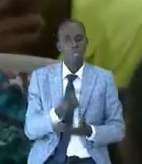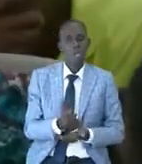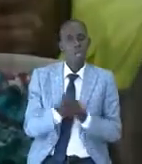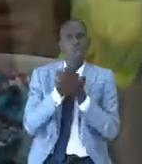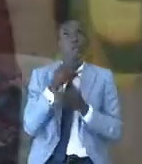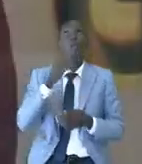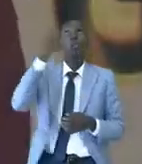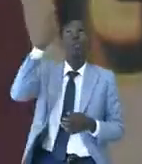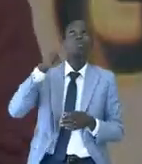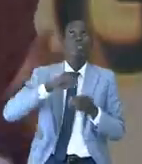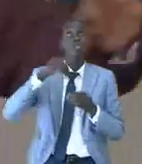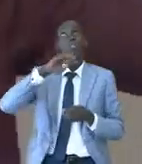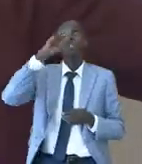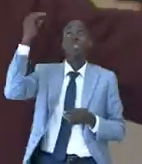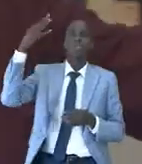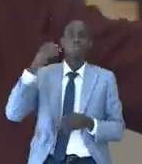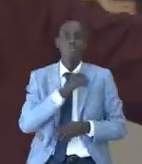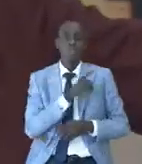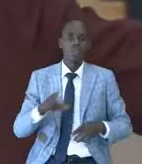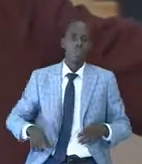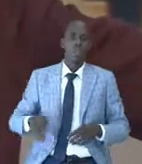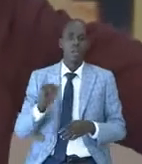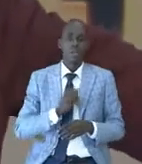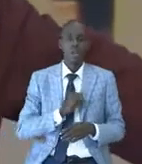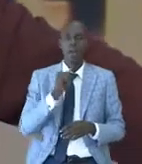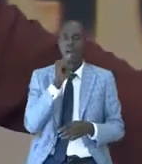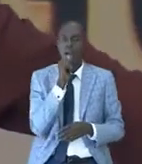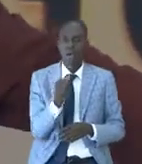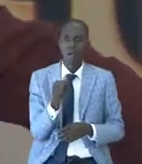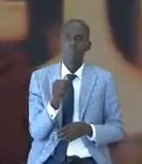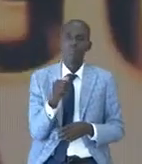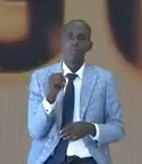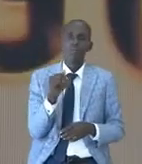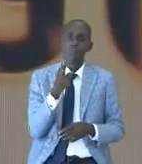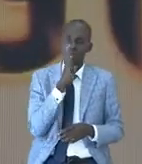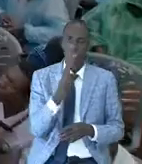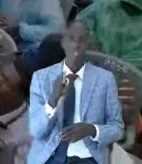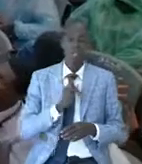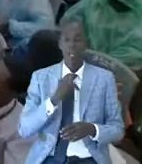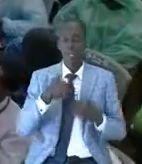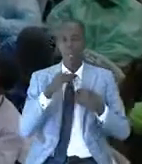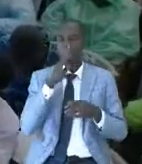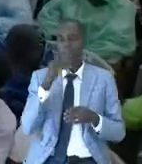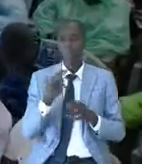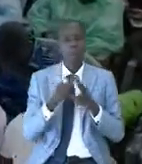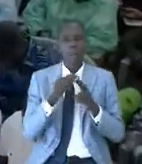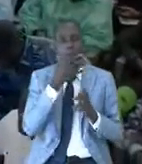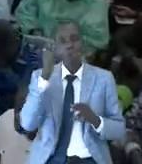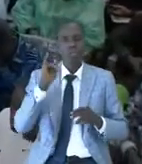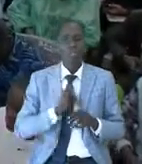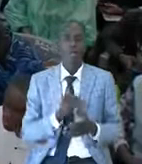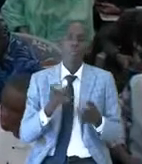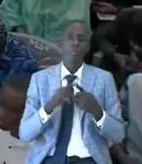the grace of the Lord, I have been the very best I could ever be. How does that